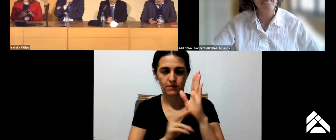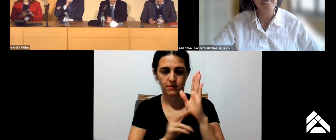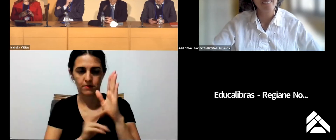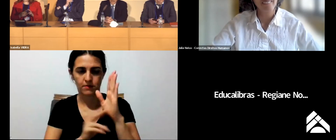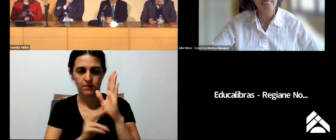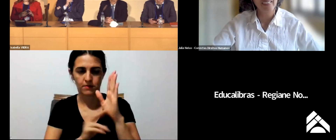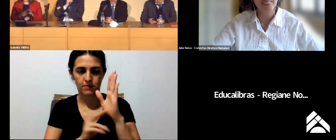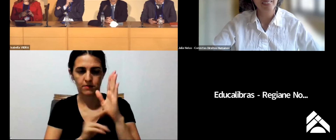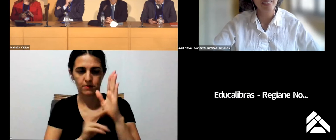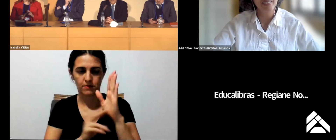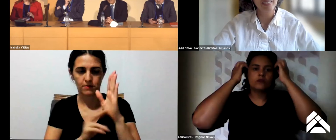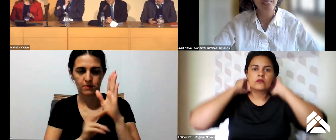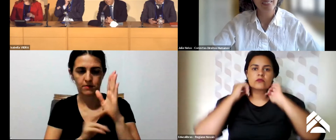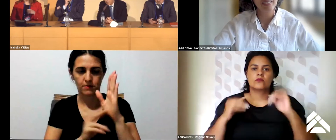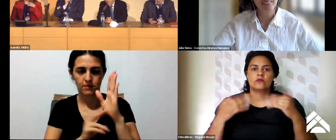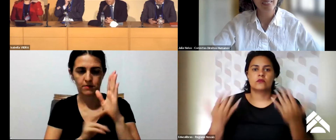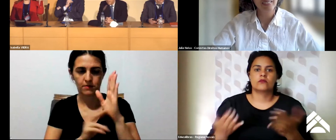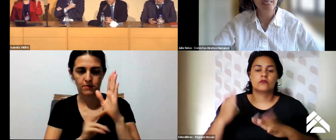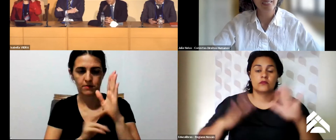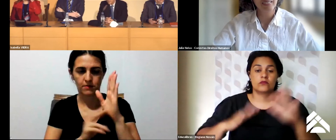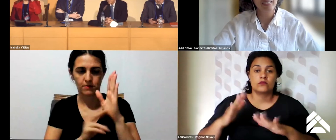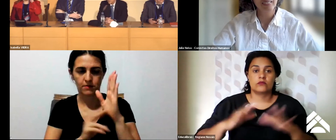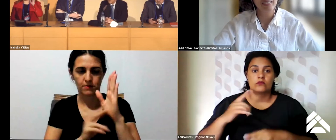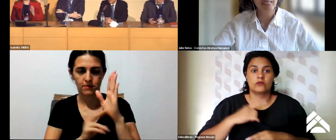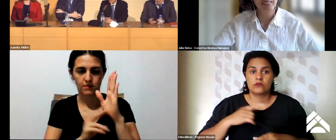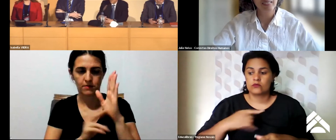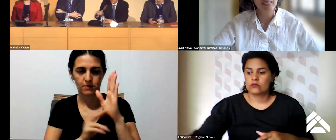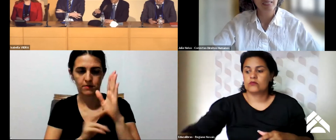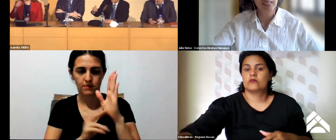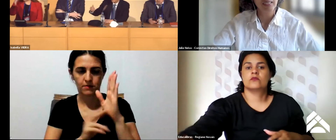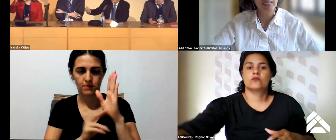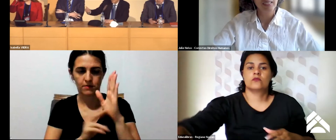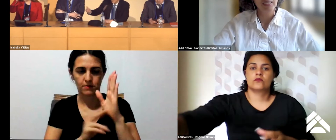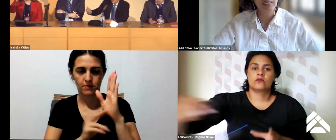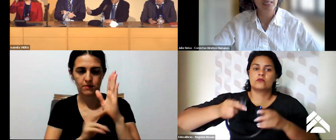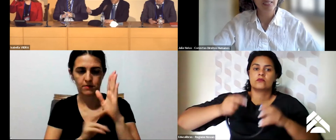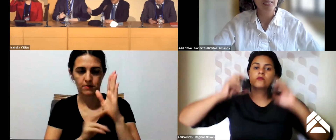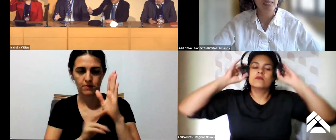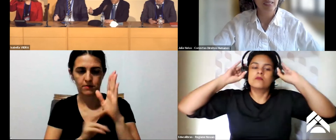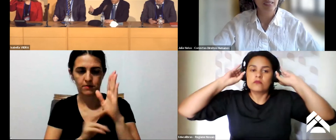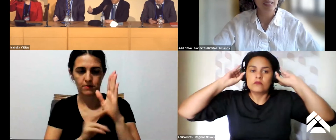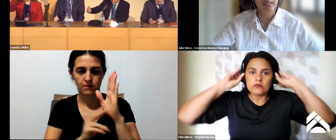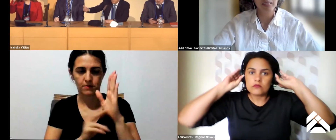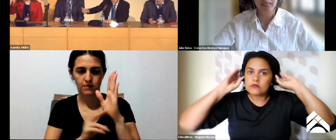but there is here legislation that is not in line, that would require some action in Congress, so it would take some time.